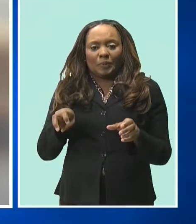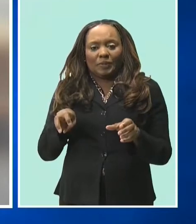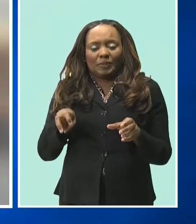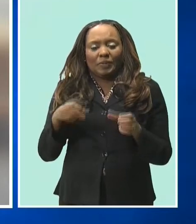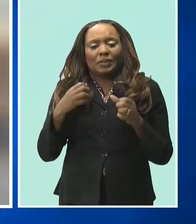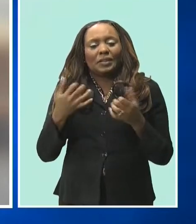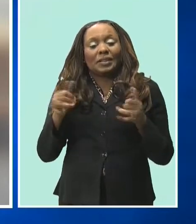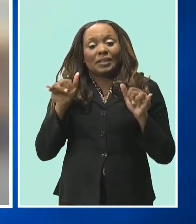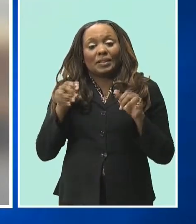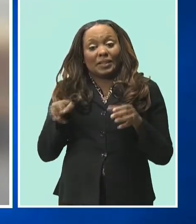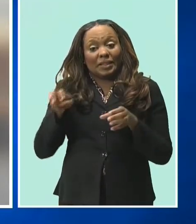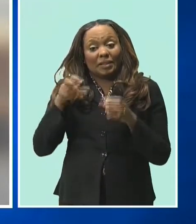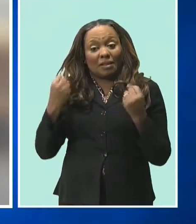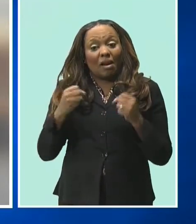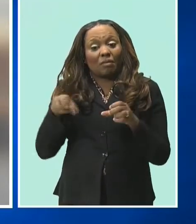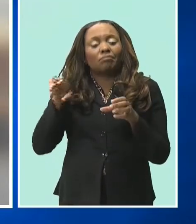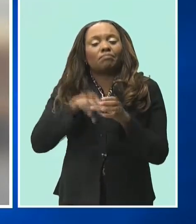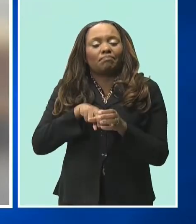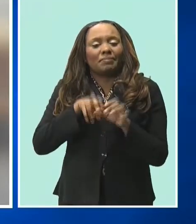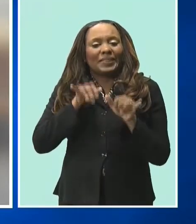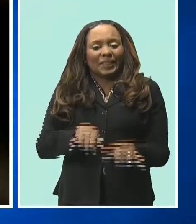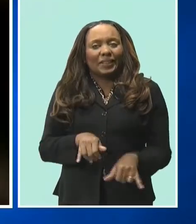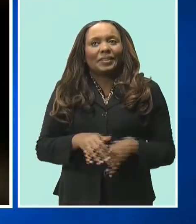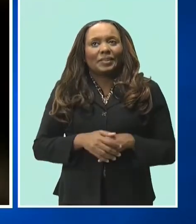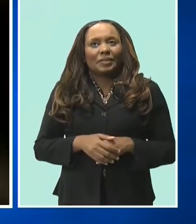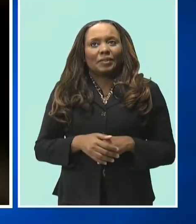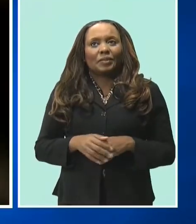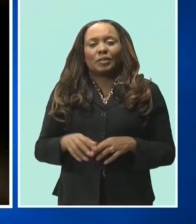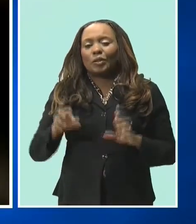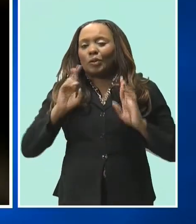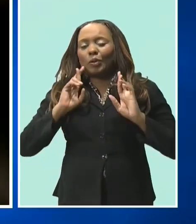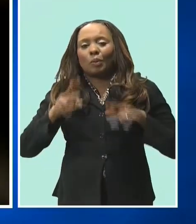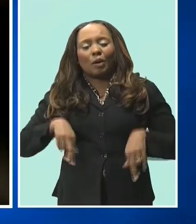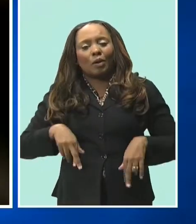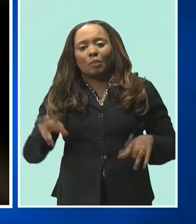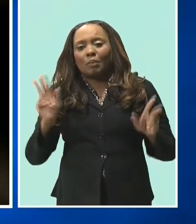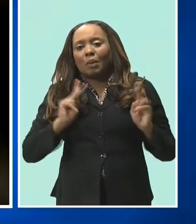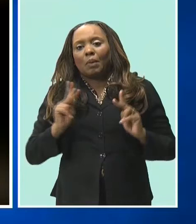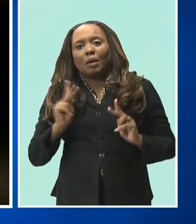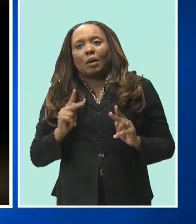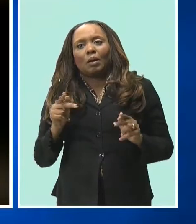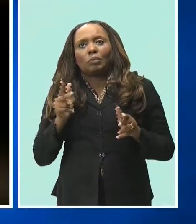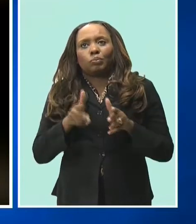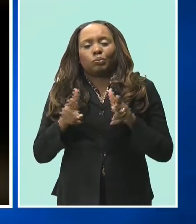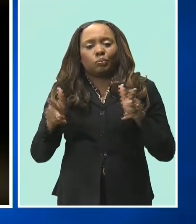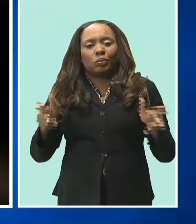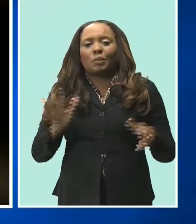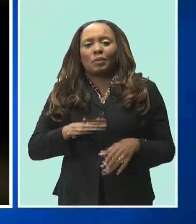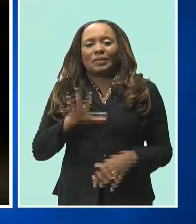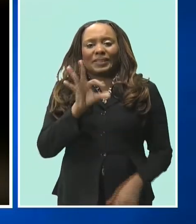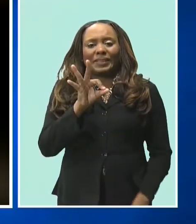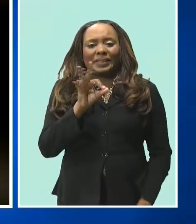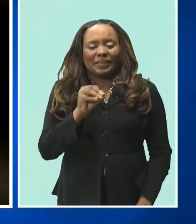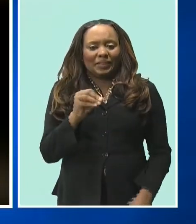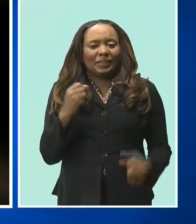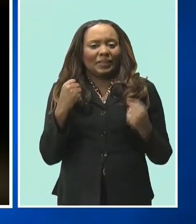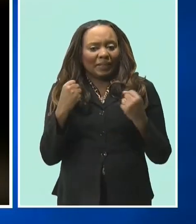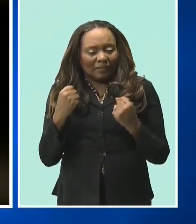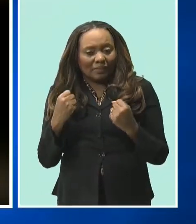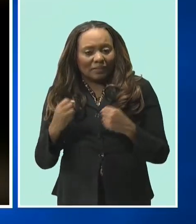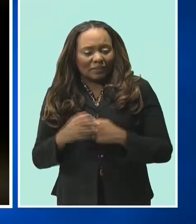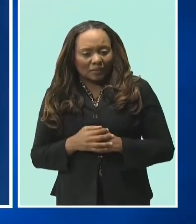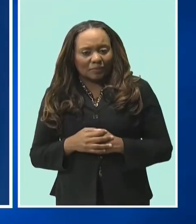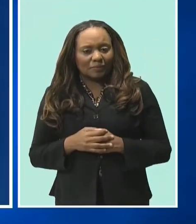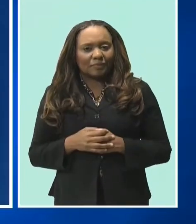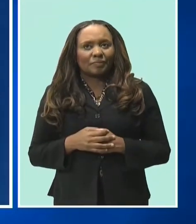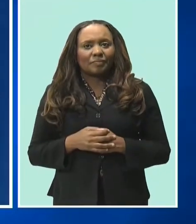first ever drive-in church experience was held, the response was overwhelming. There would have been 90-odd vehicles out there, yeah. And